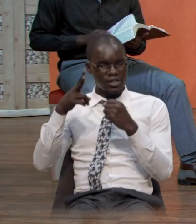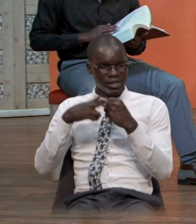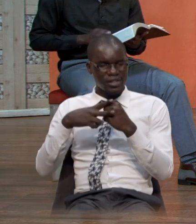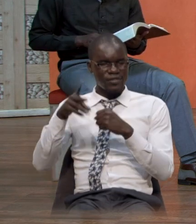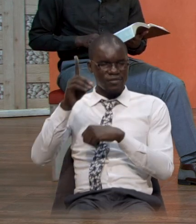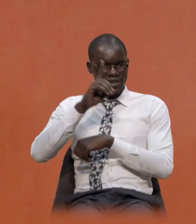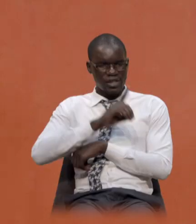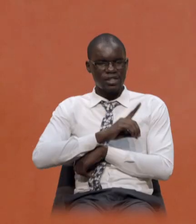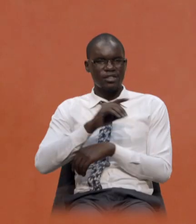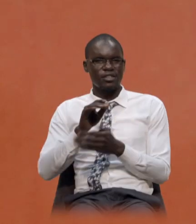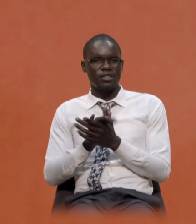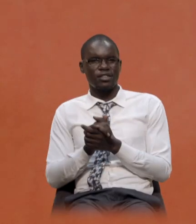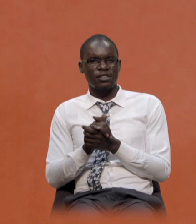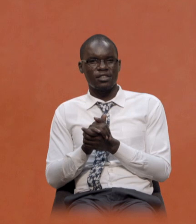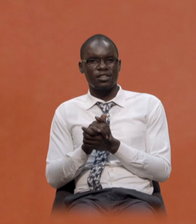over